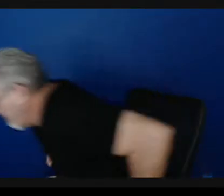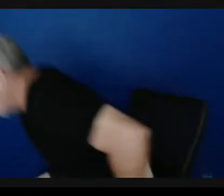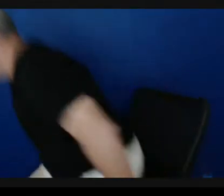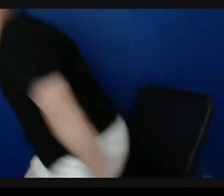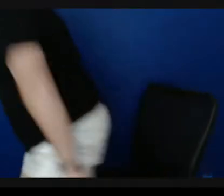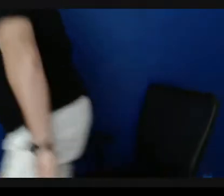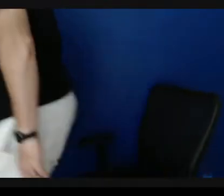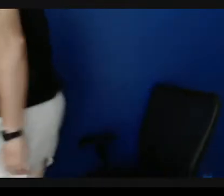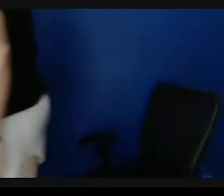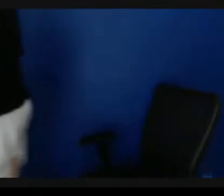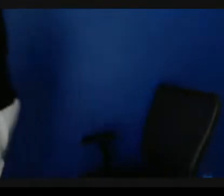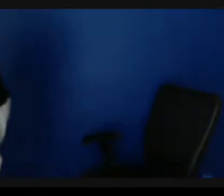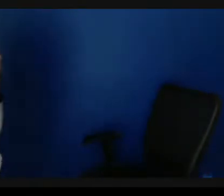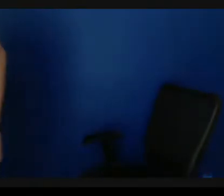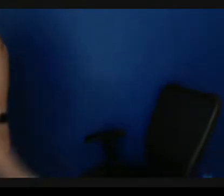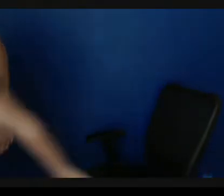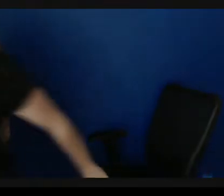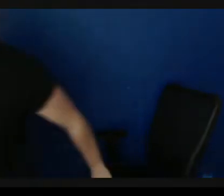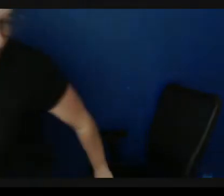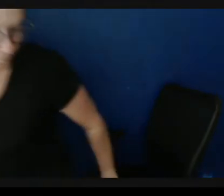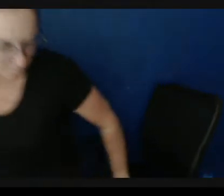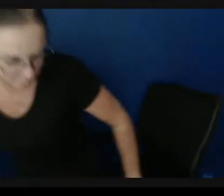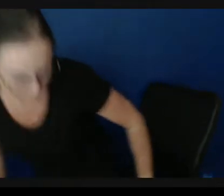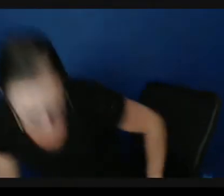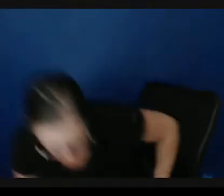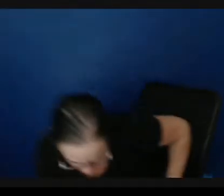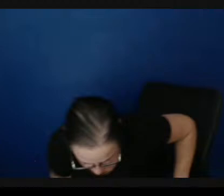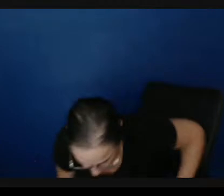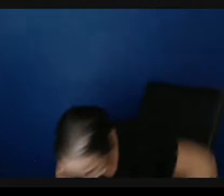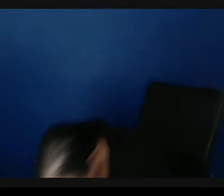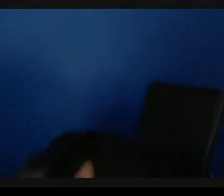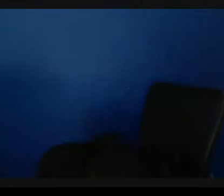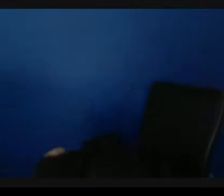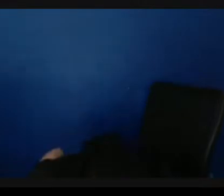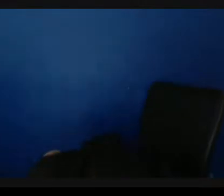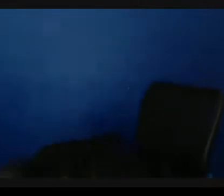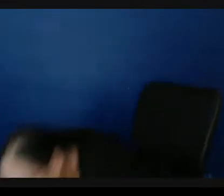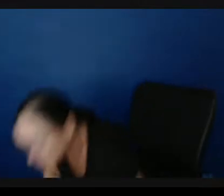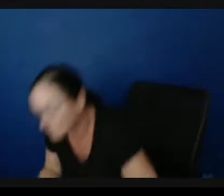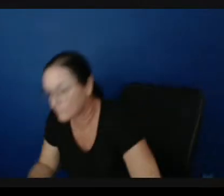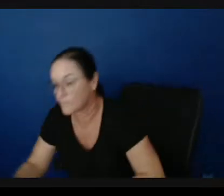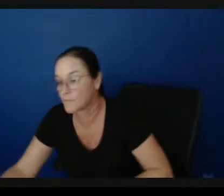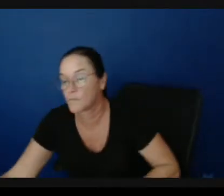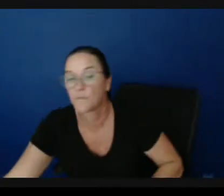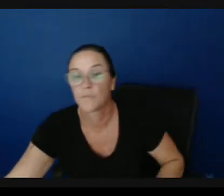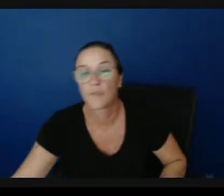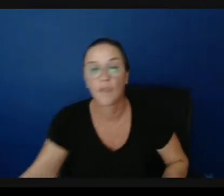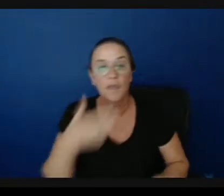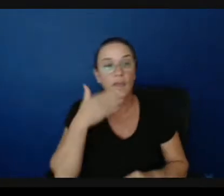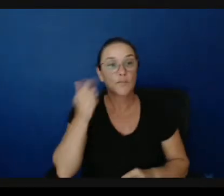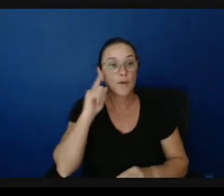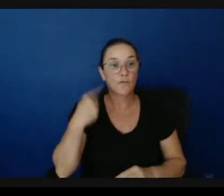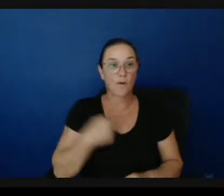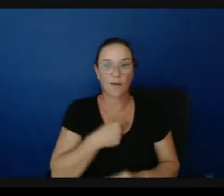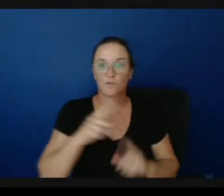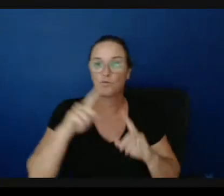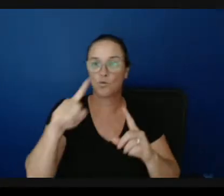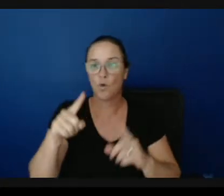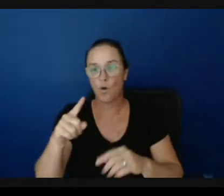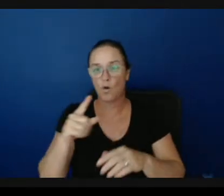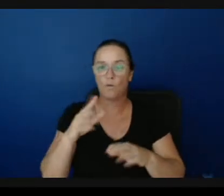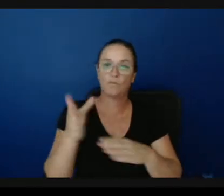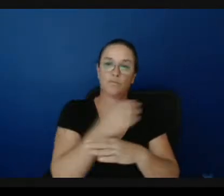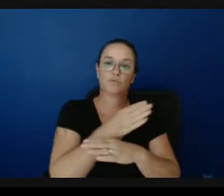go between 1 a.m. and 7 a.m. because the experience that we had